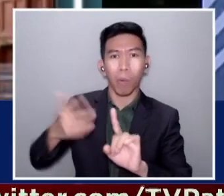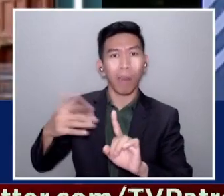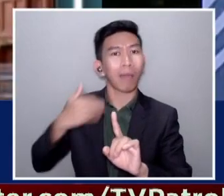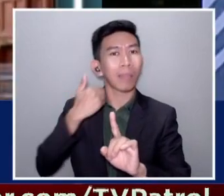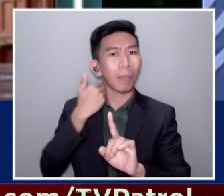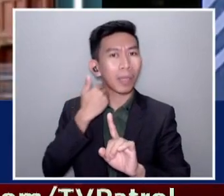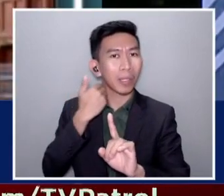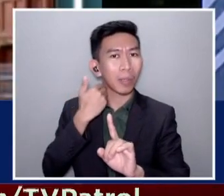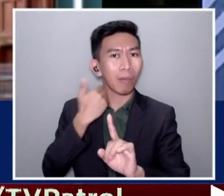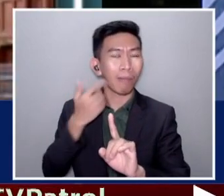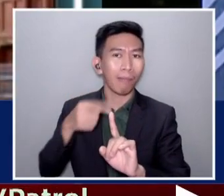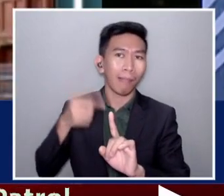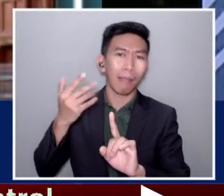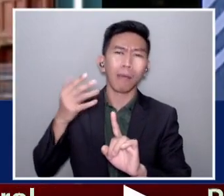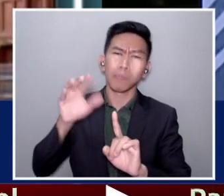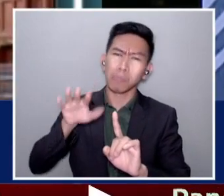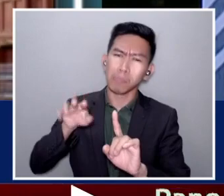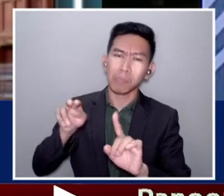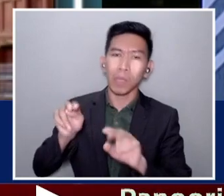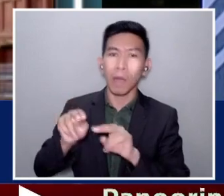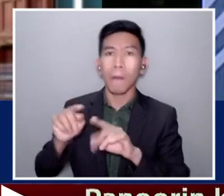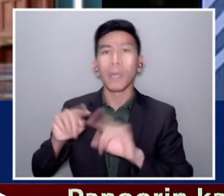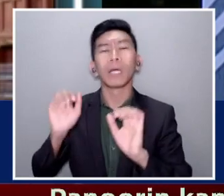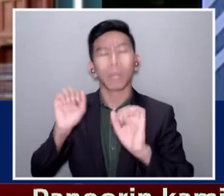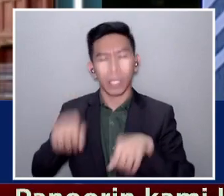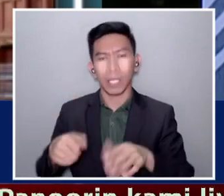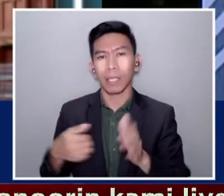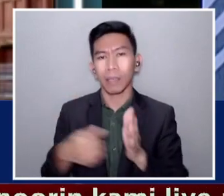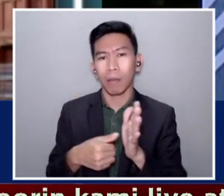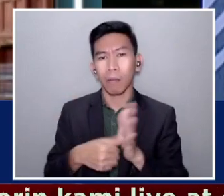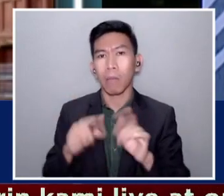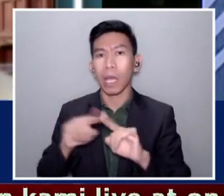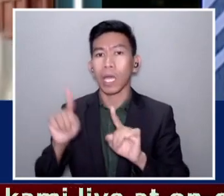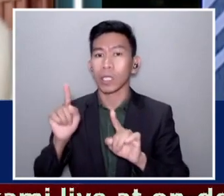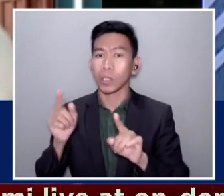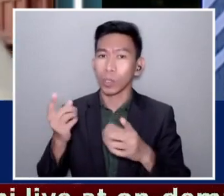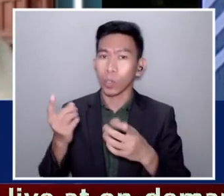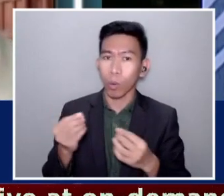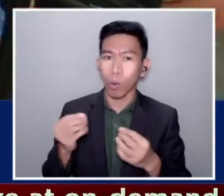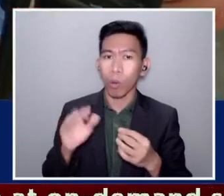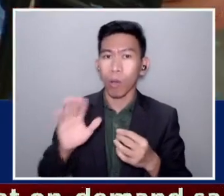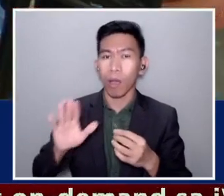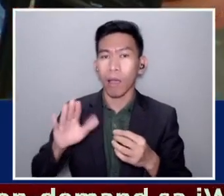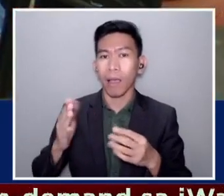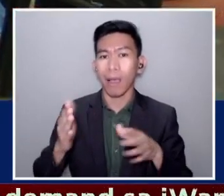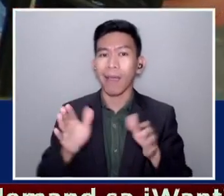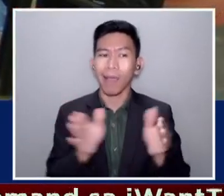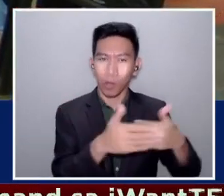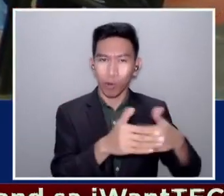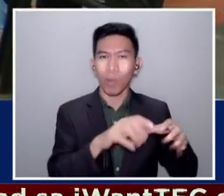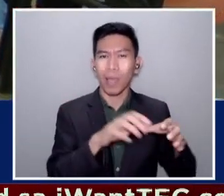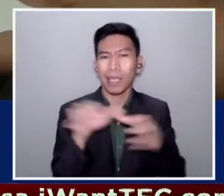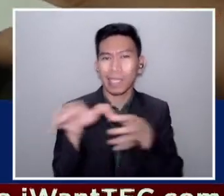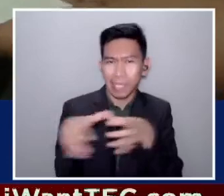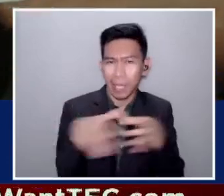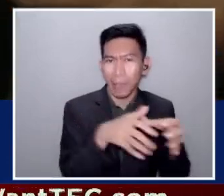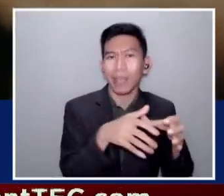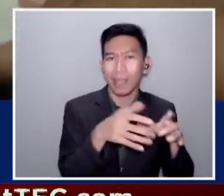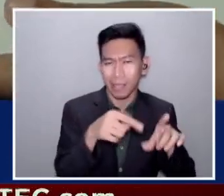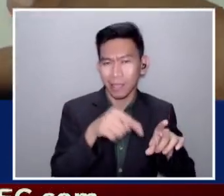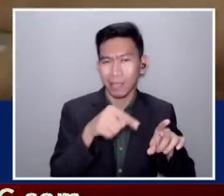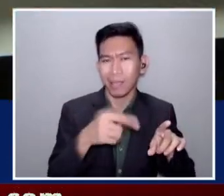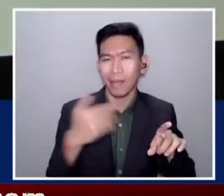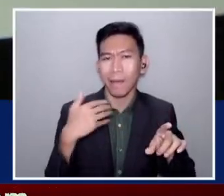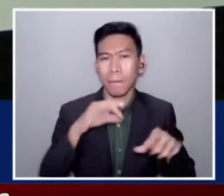to vote. Even, ma'am, the problem is that person will be allowed to vote in his regular precinct. Pwede ang cellphones, pero paalala ni